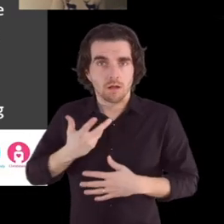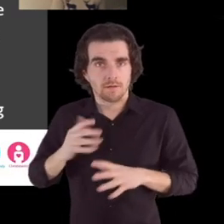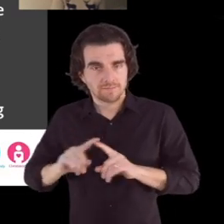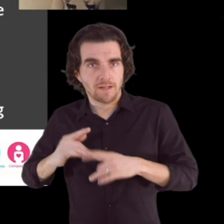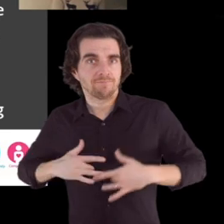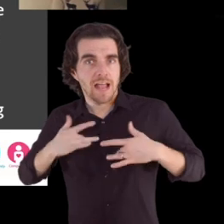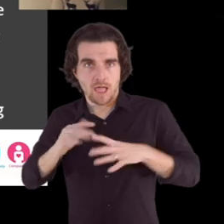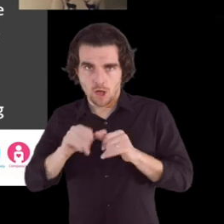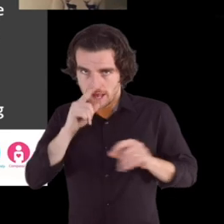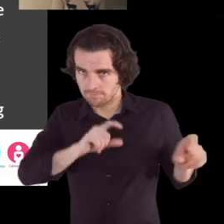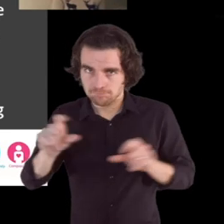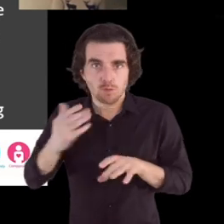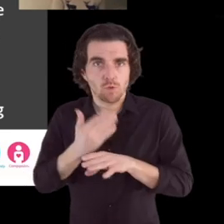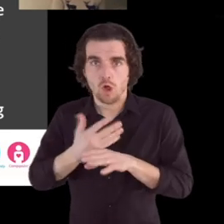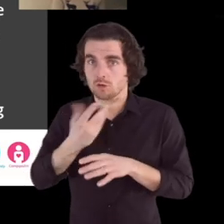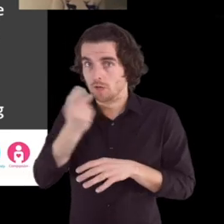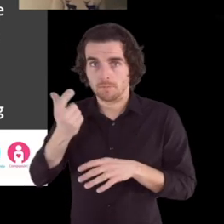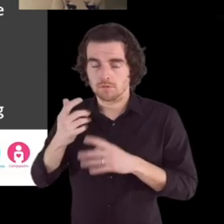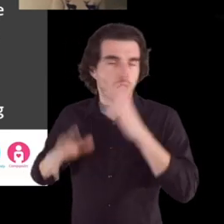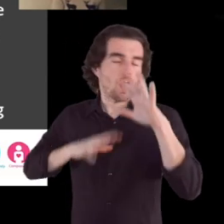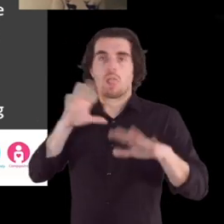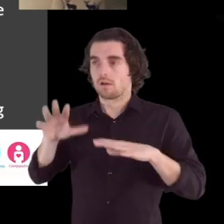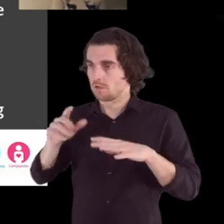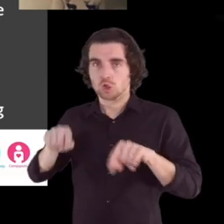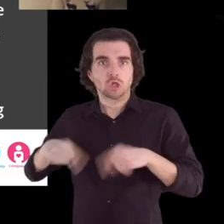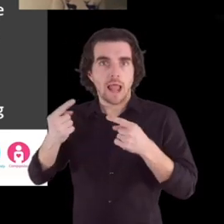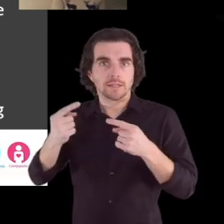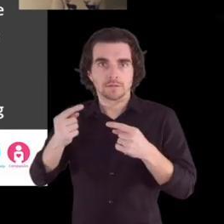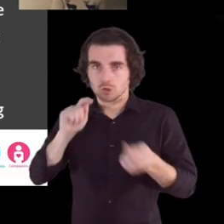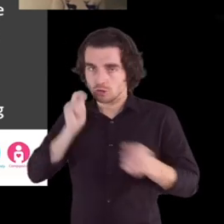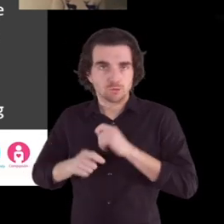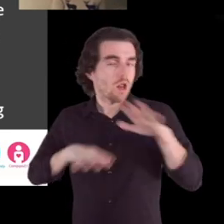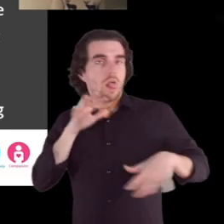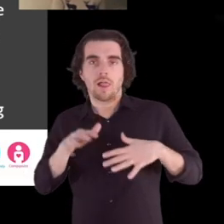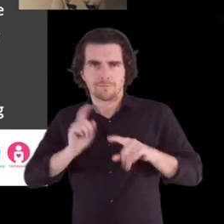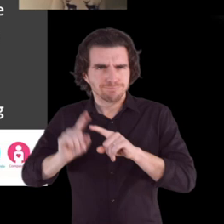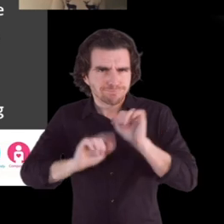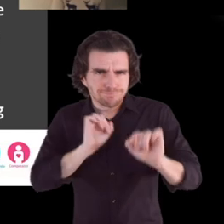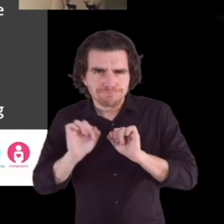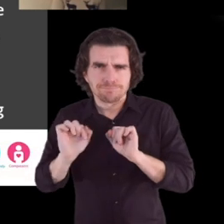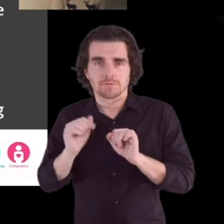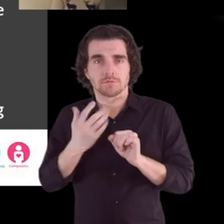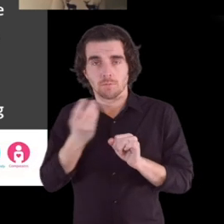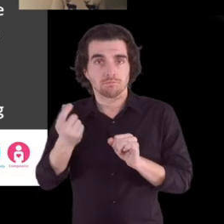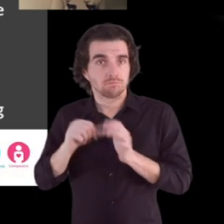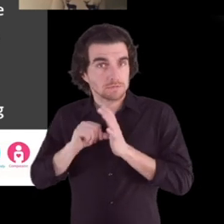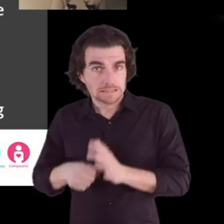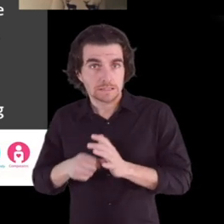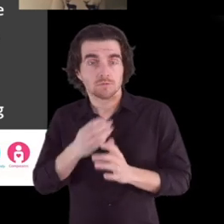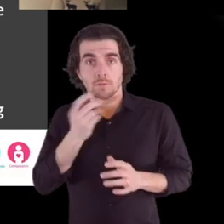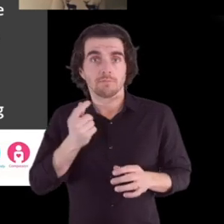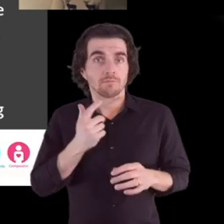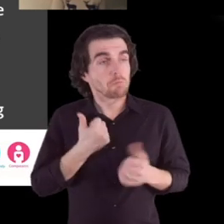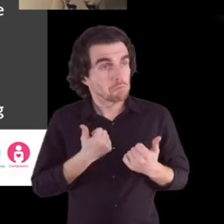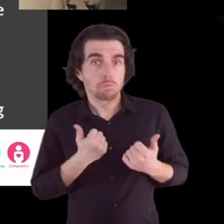almost feeling that they're quite invigorated by the challenge. And others have talked about a quest for meaning. And that's been quite difficult as well, because for some that's